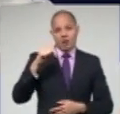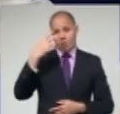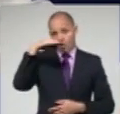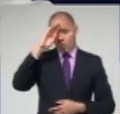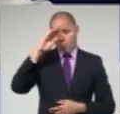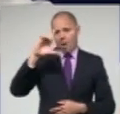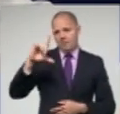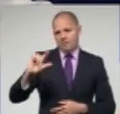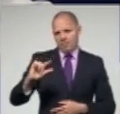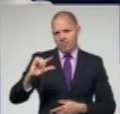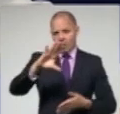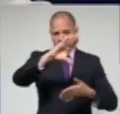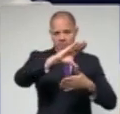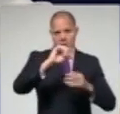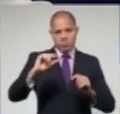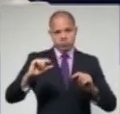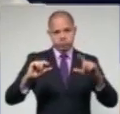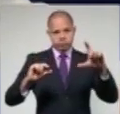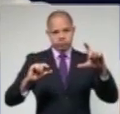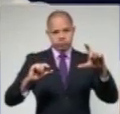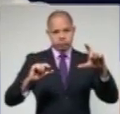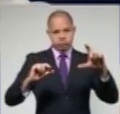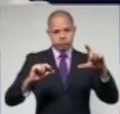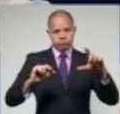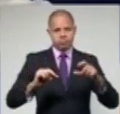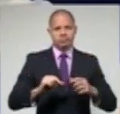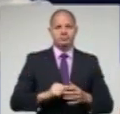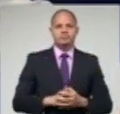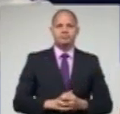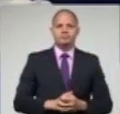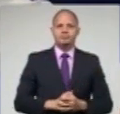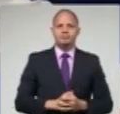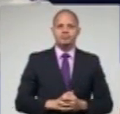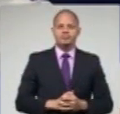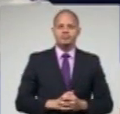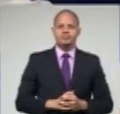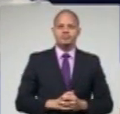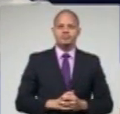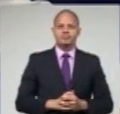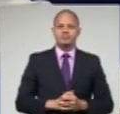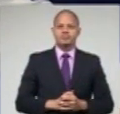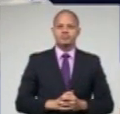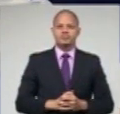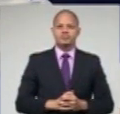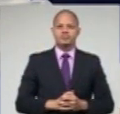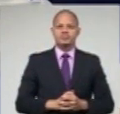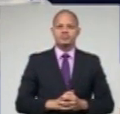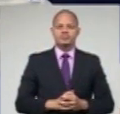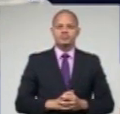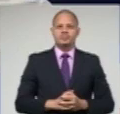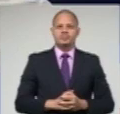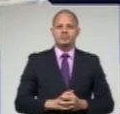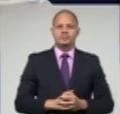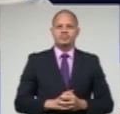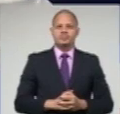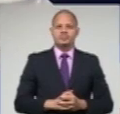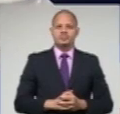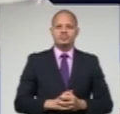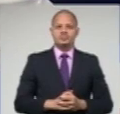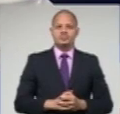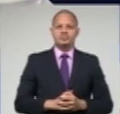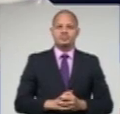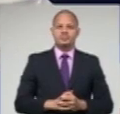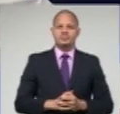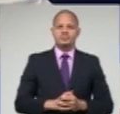a positive indicator concerning discharged diagnosed cases ratio. The 46 discharged patients